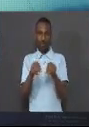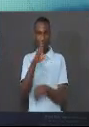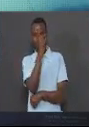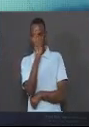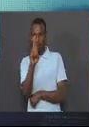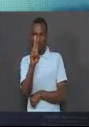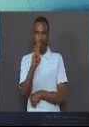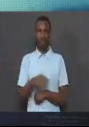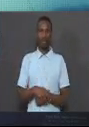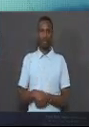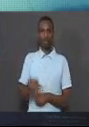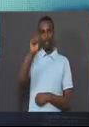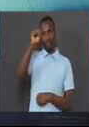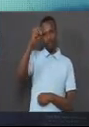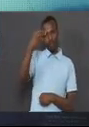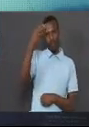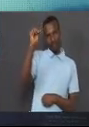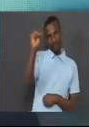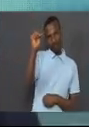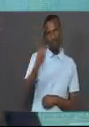or SHM.